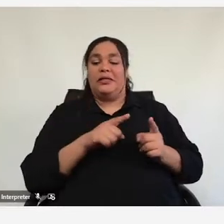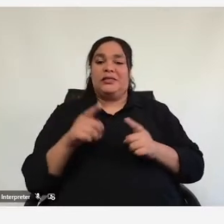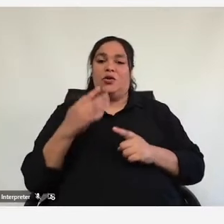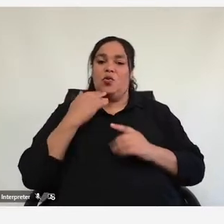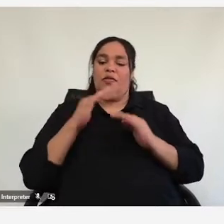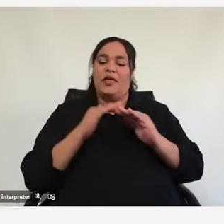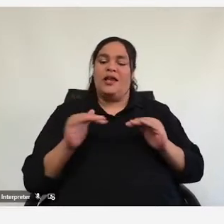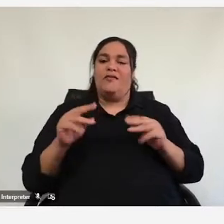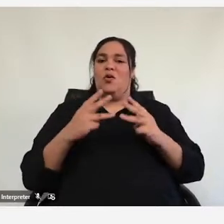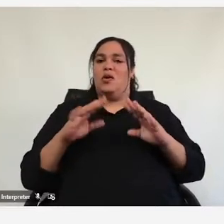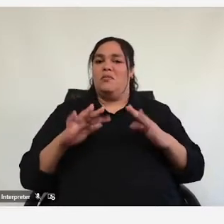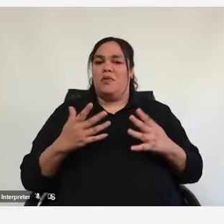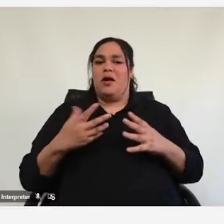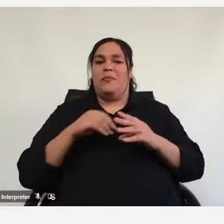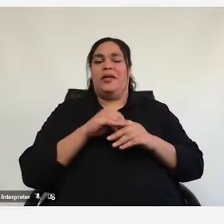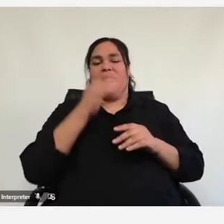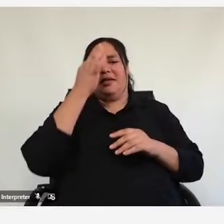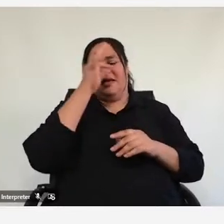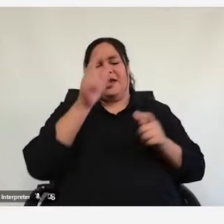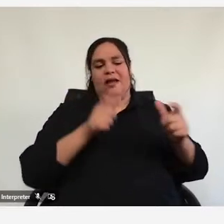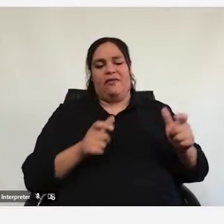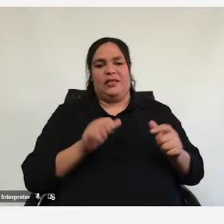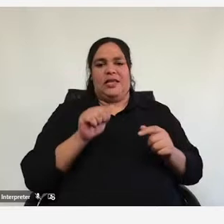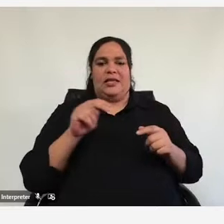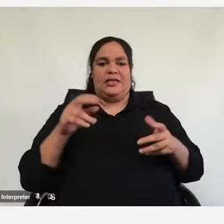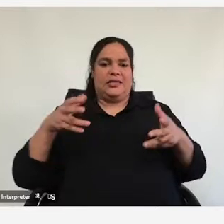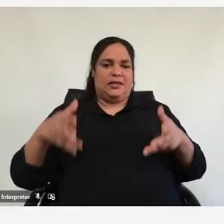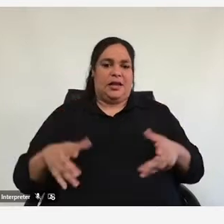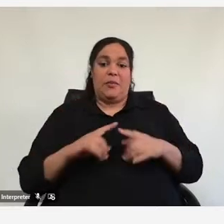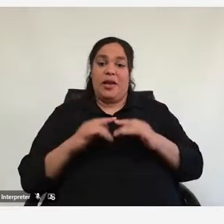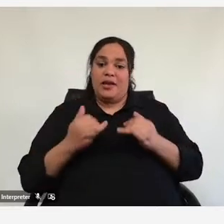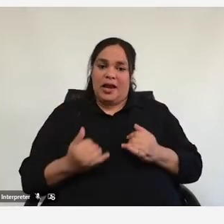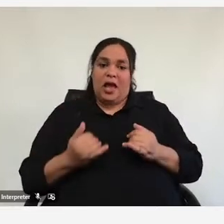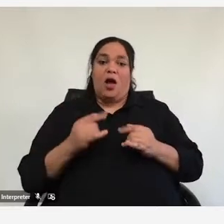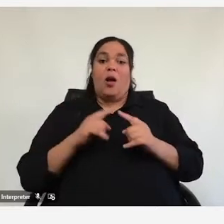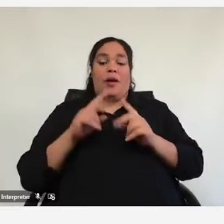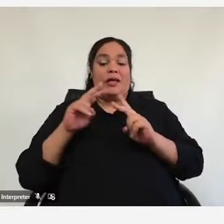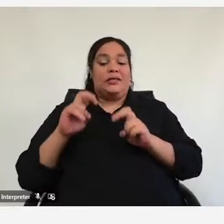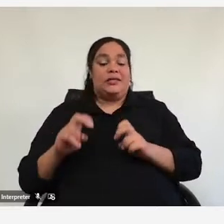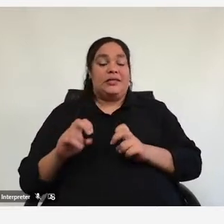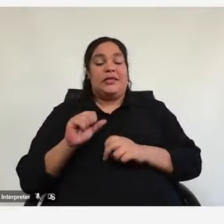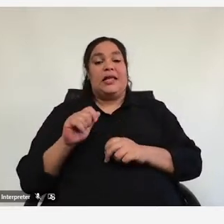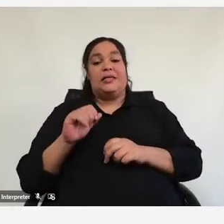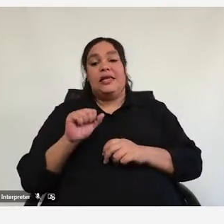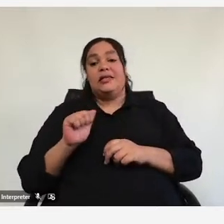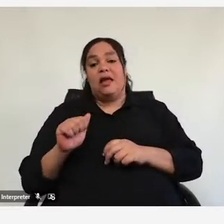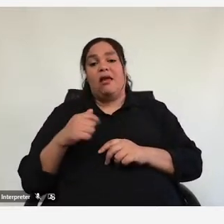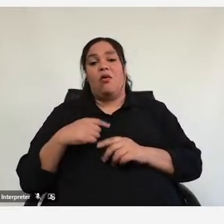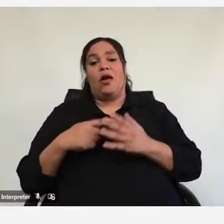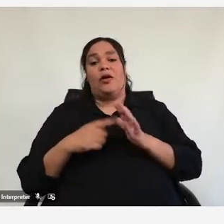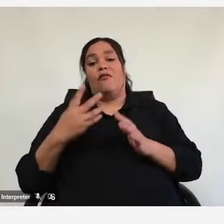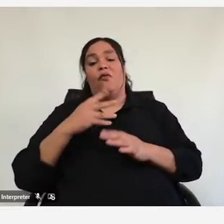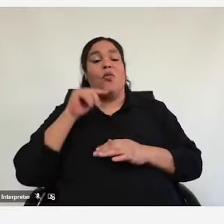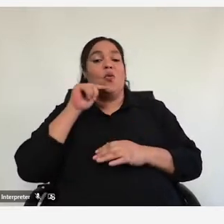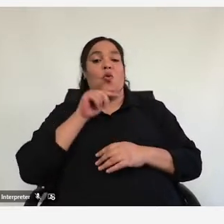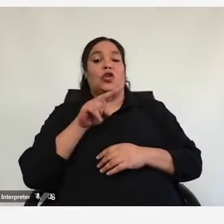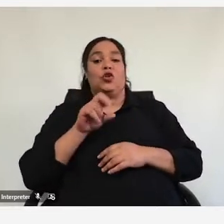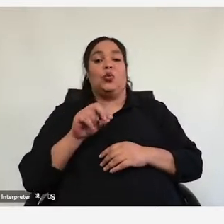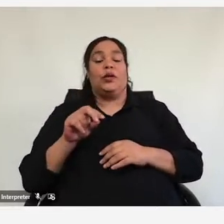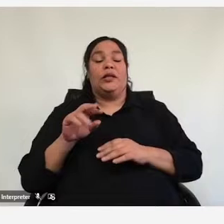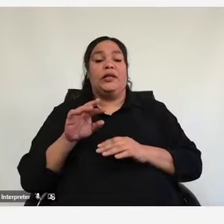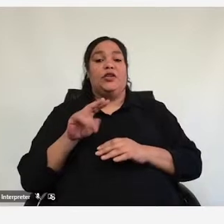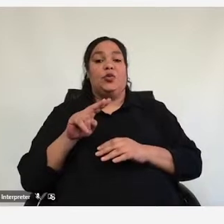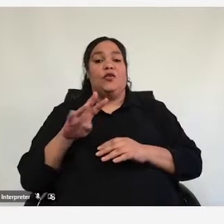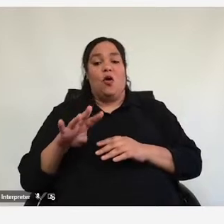levels of employment under the governance of the ANC here. Currently, according to the Stats SA as of the fourth quarter of 2024,